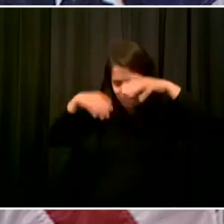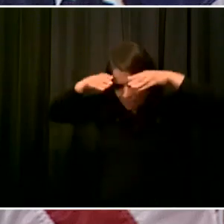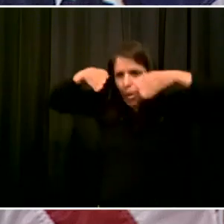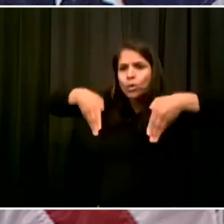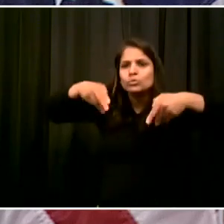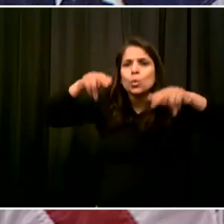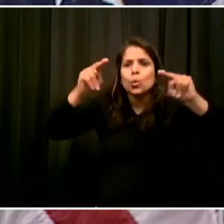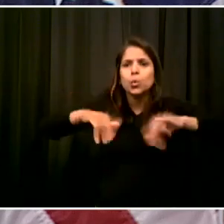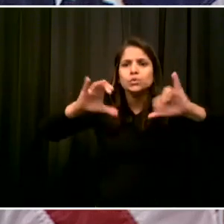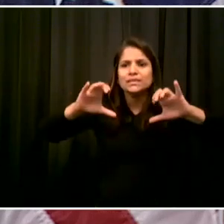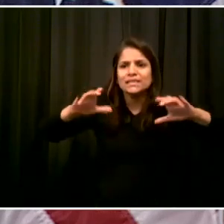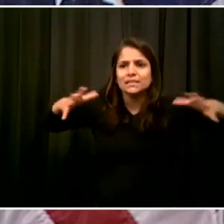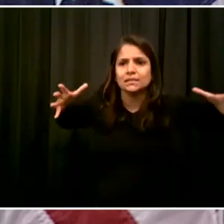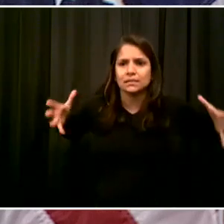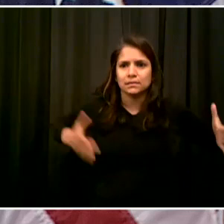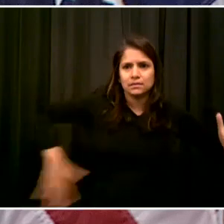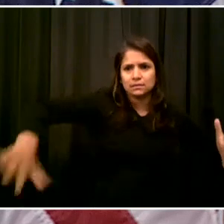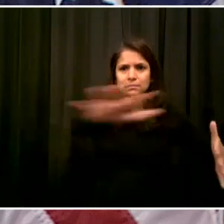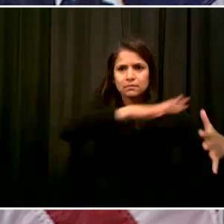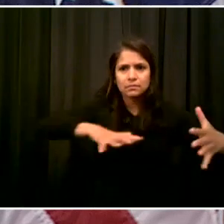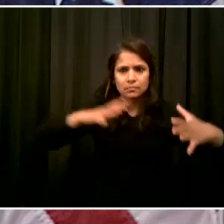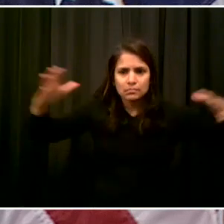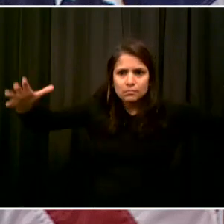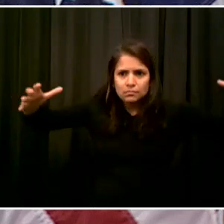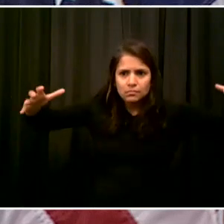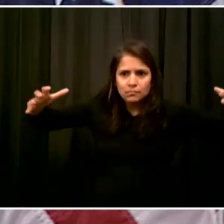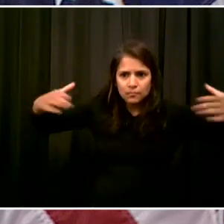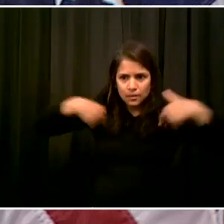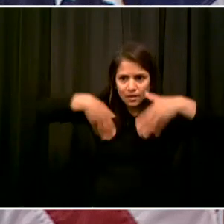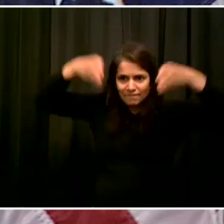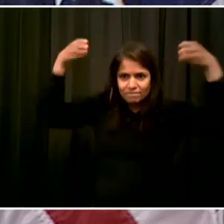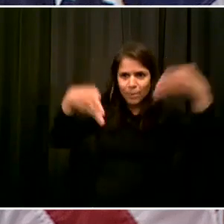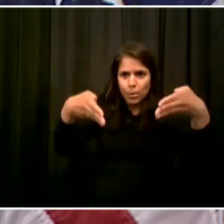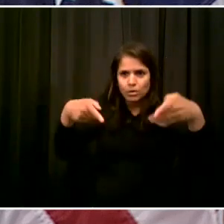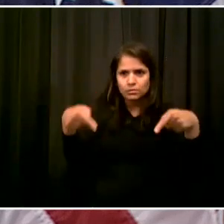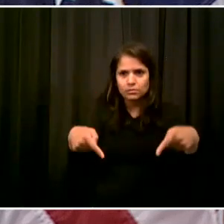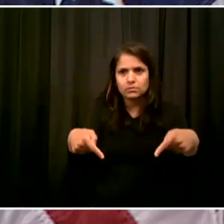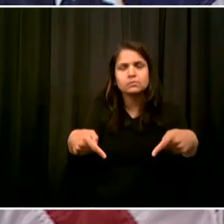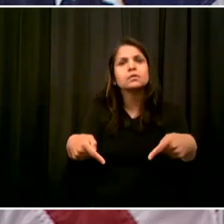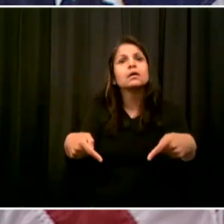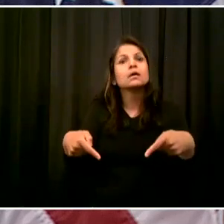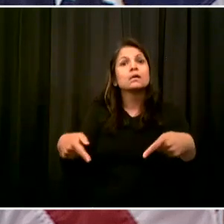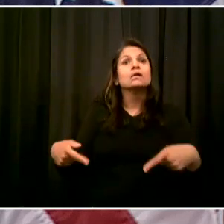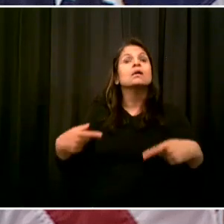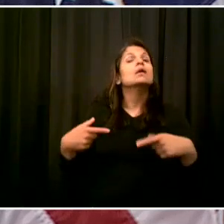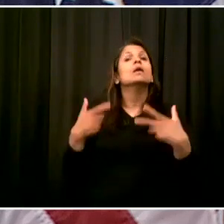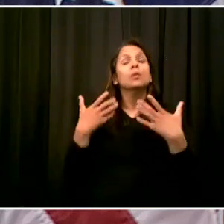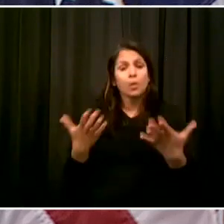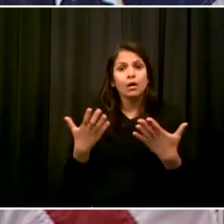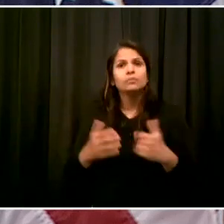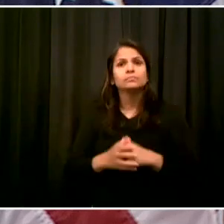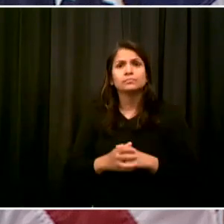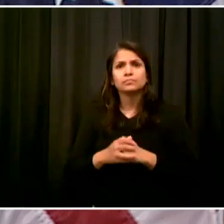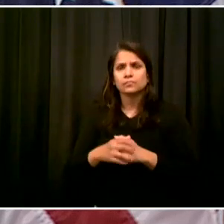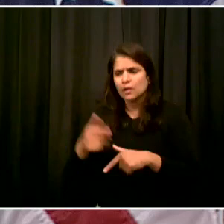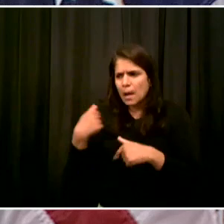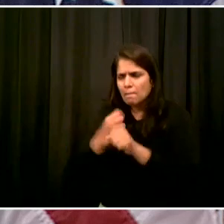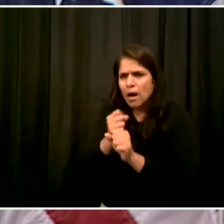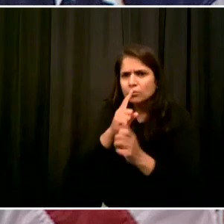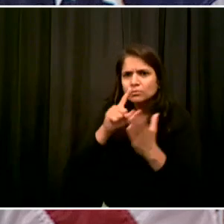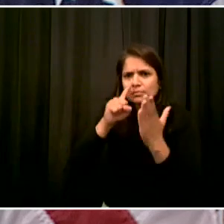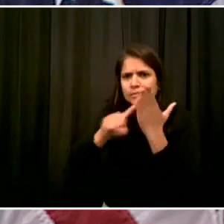entire department and City Hall is in making sure we address all of the issues that are happening right now in this very,